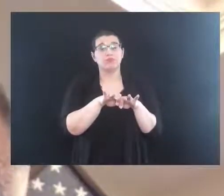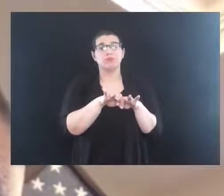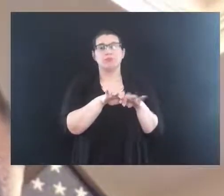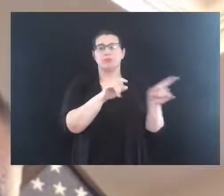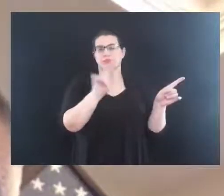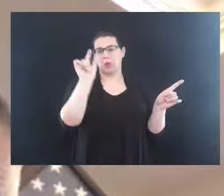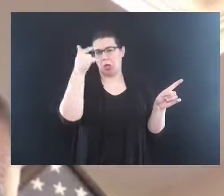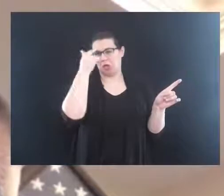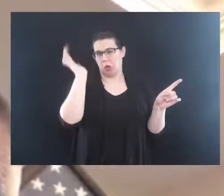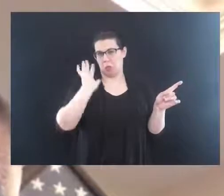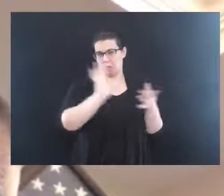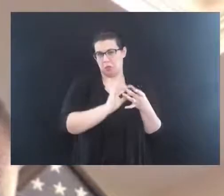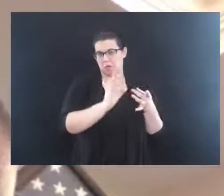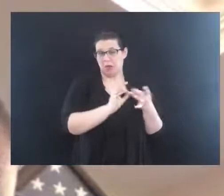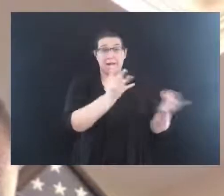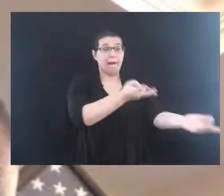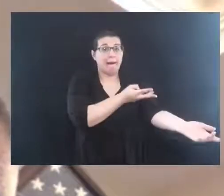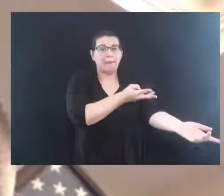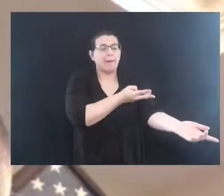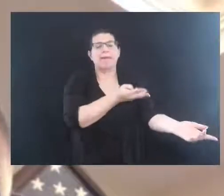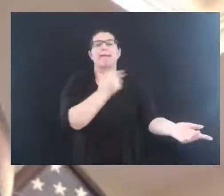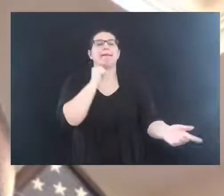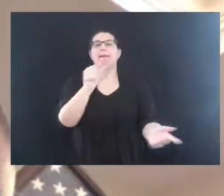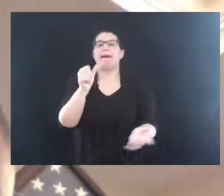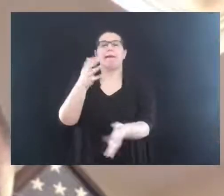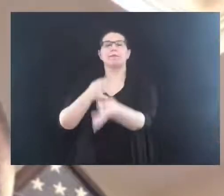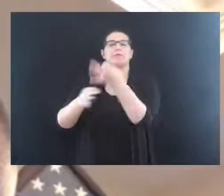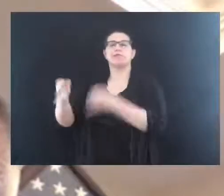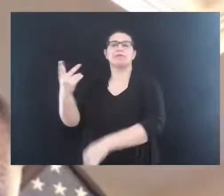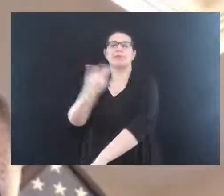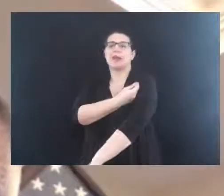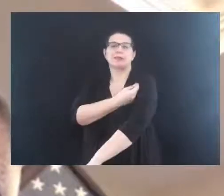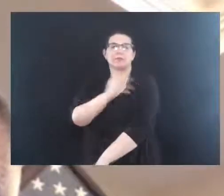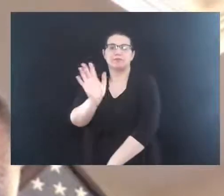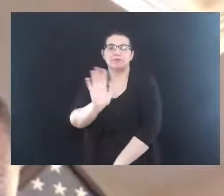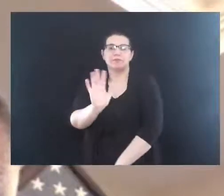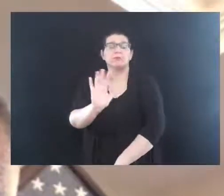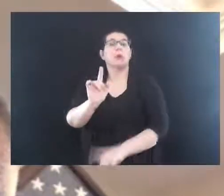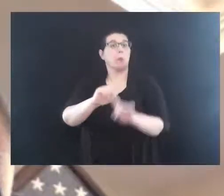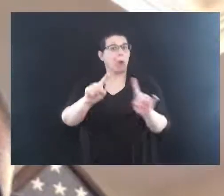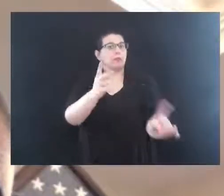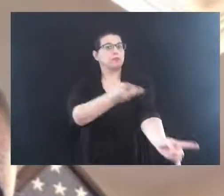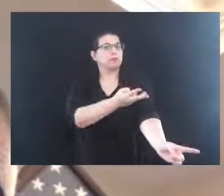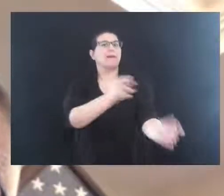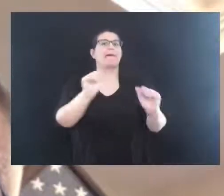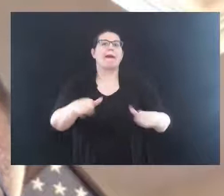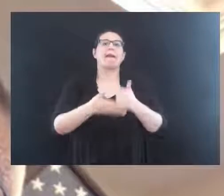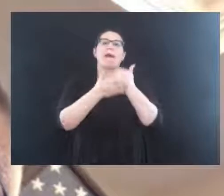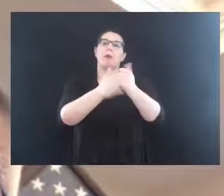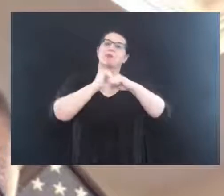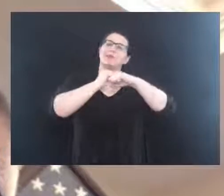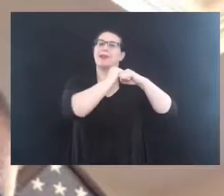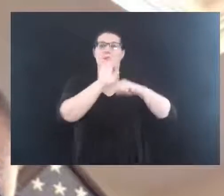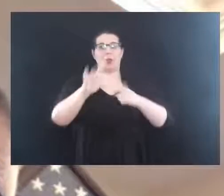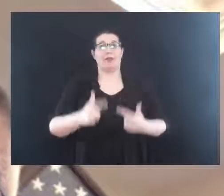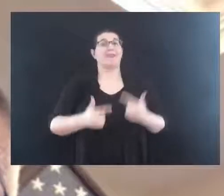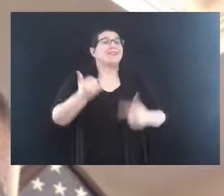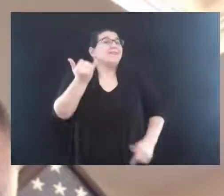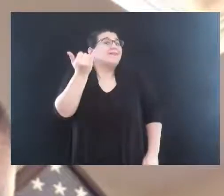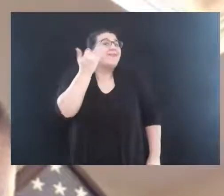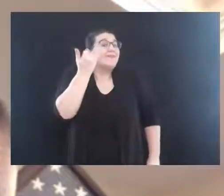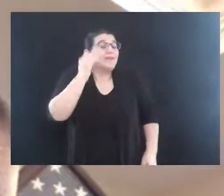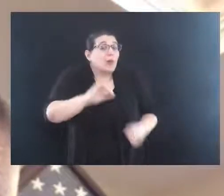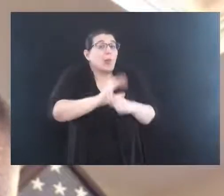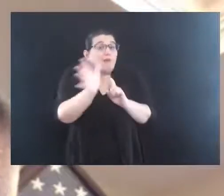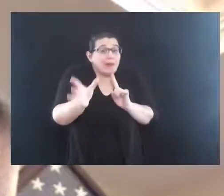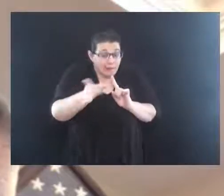are not a replacement for the vaccine, but they are a life-saving tool, particularly if we get to an individual